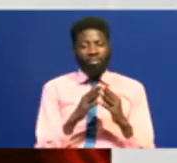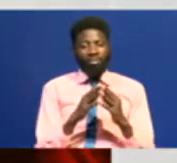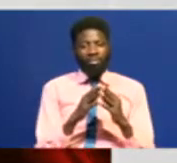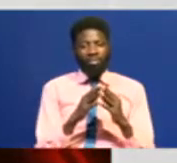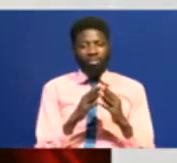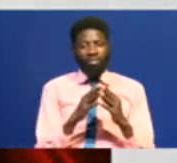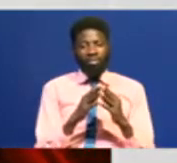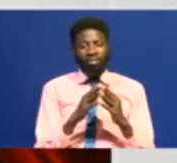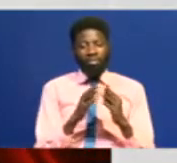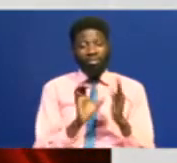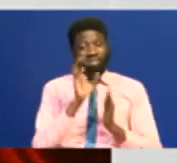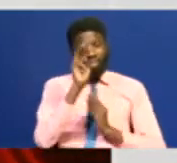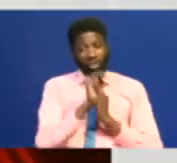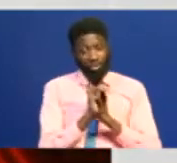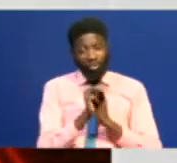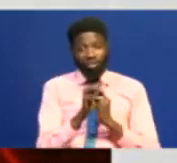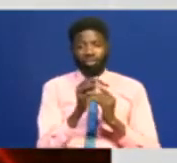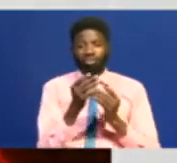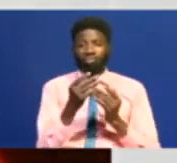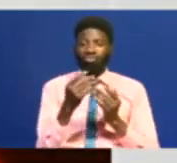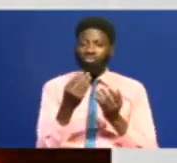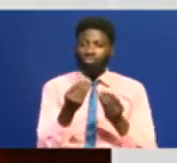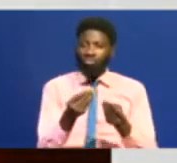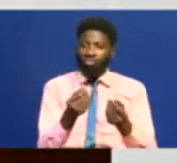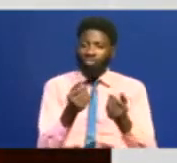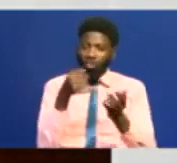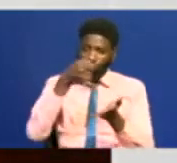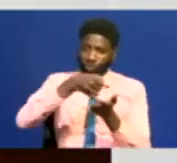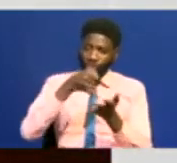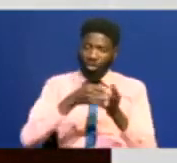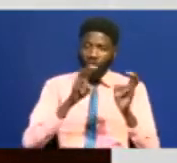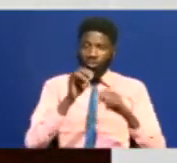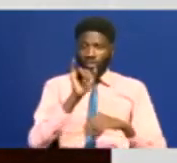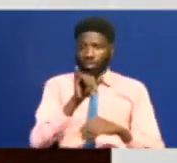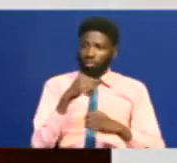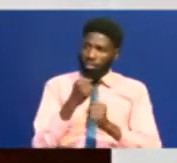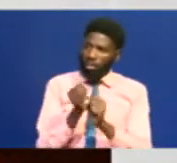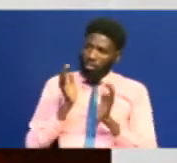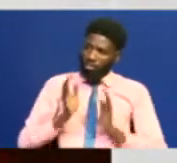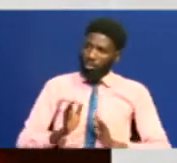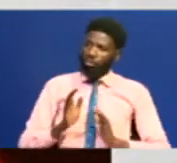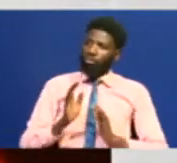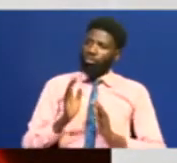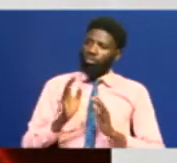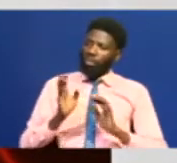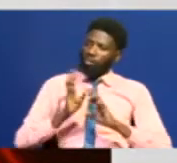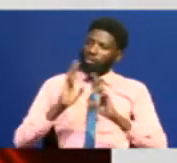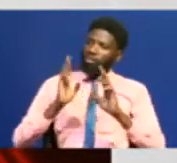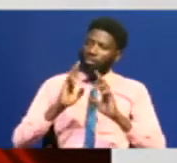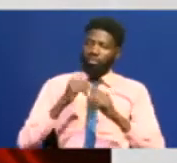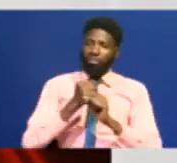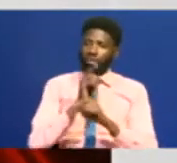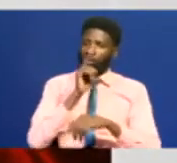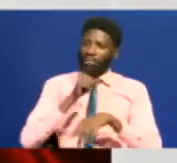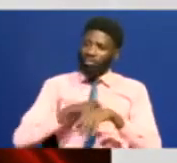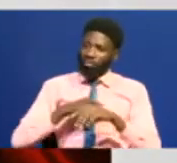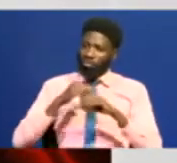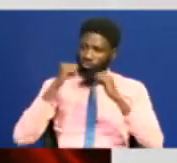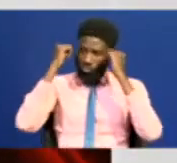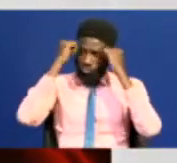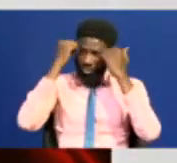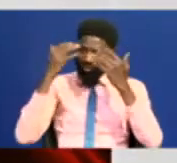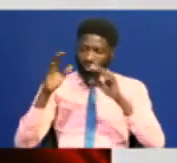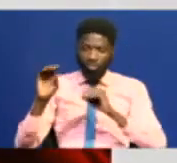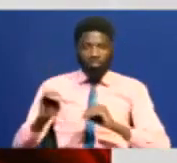those issues and, of course, creating somebody to ensure that when they leave school, at least they can come and work such in your